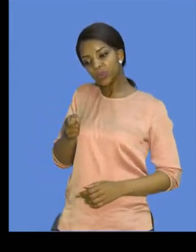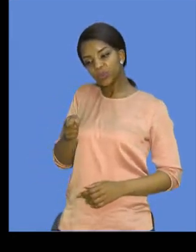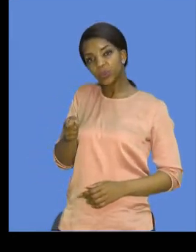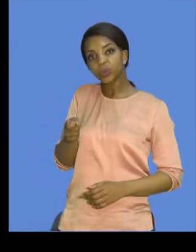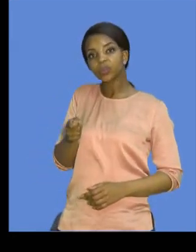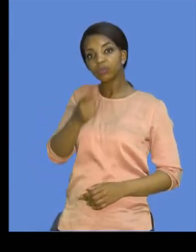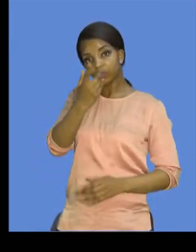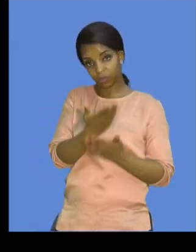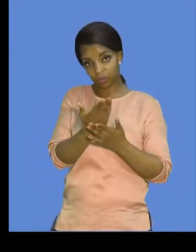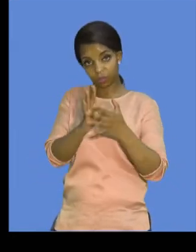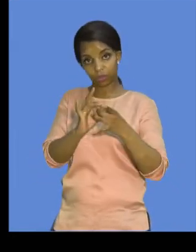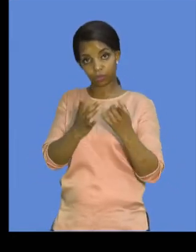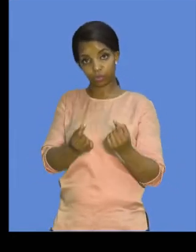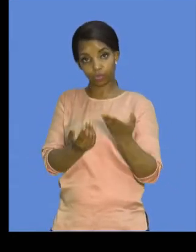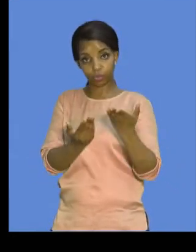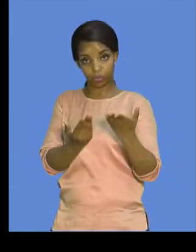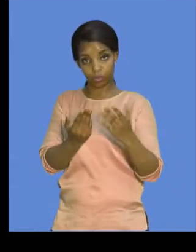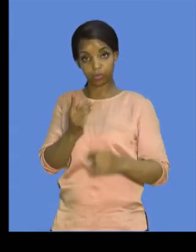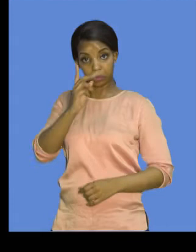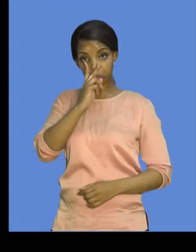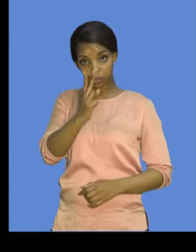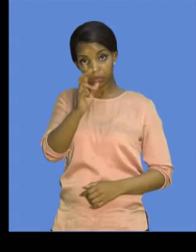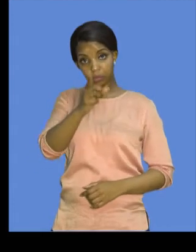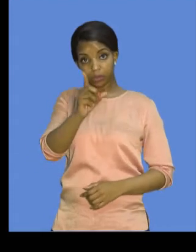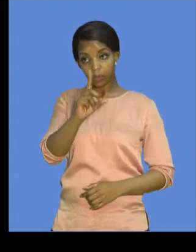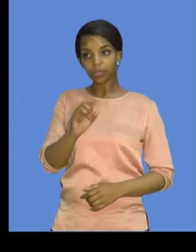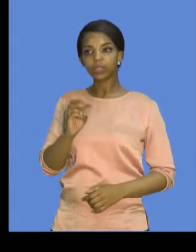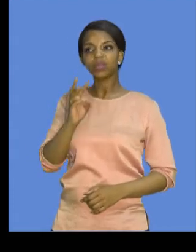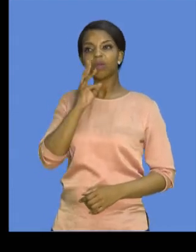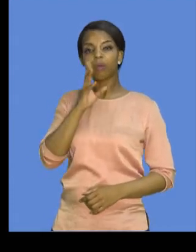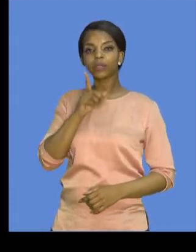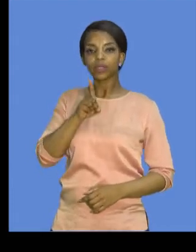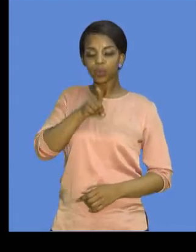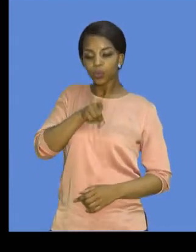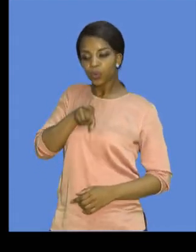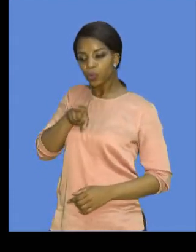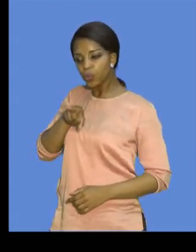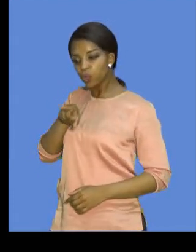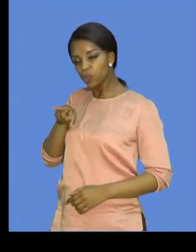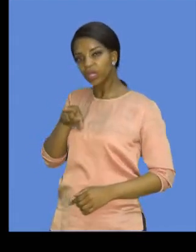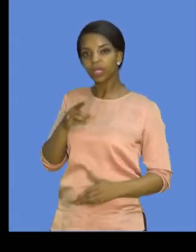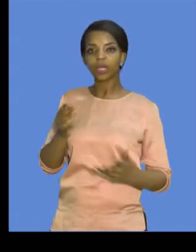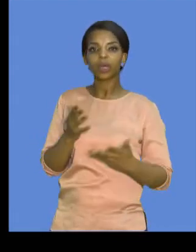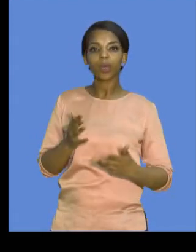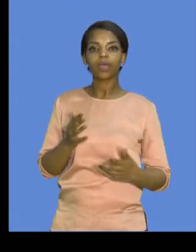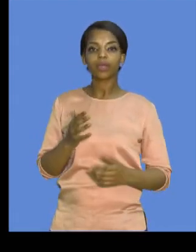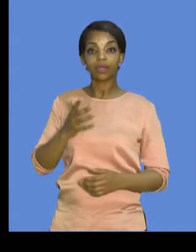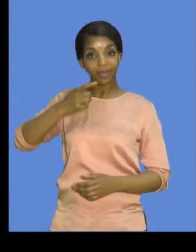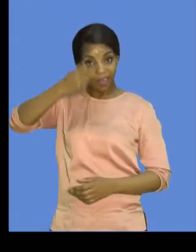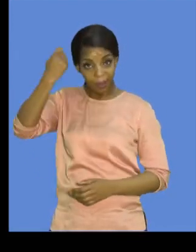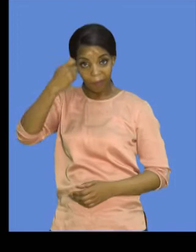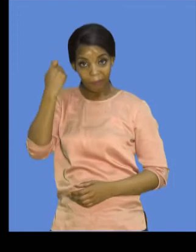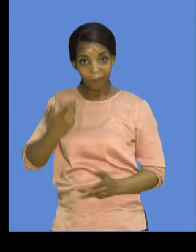this maybe at home. You'd realize that the stream of water bends. Now, what does that say to us is that there is a force